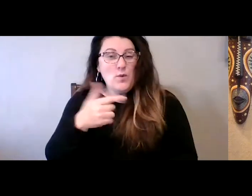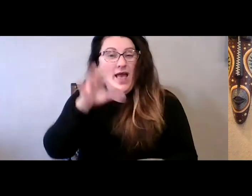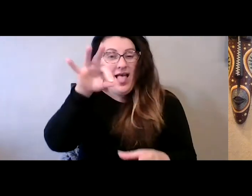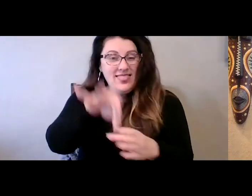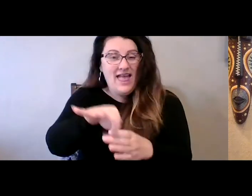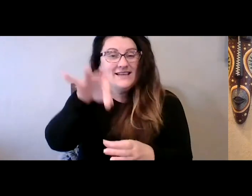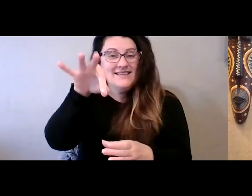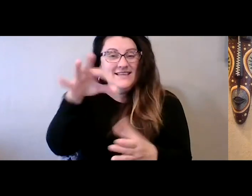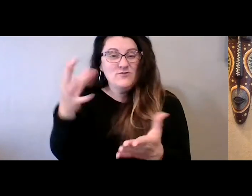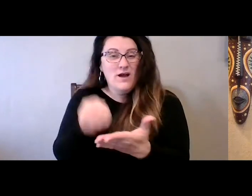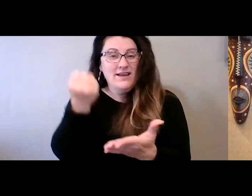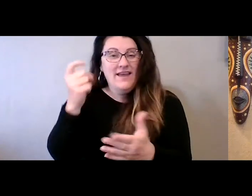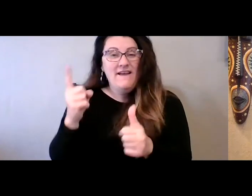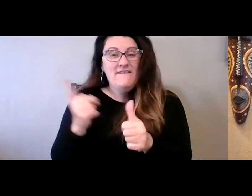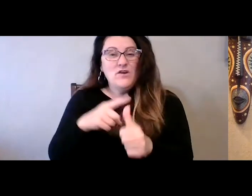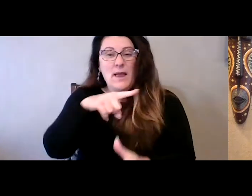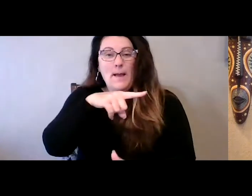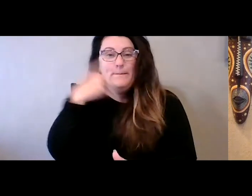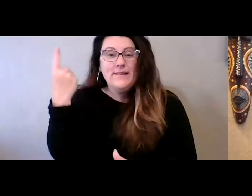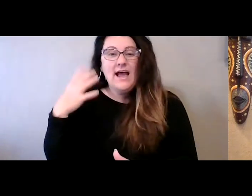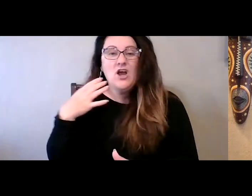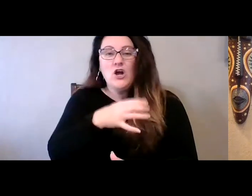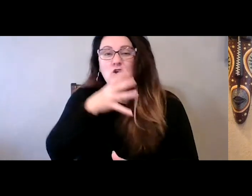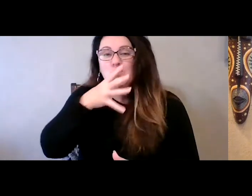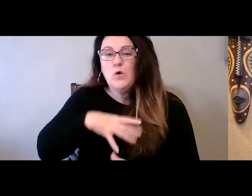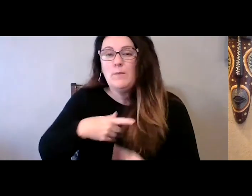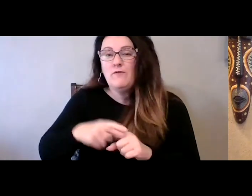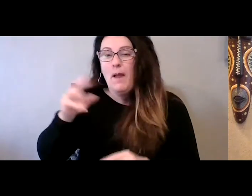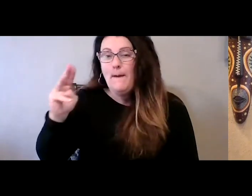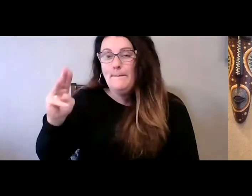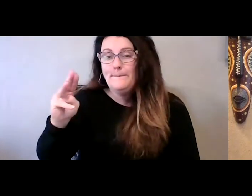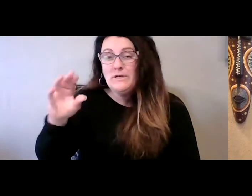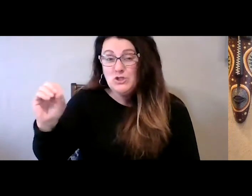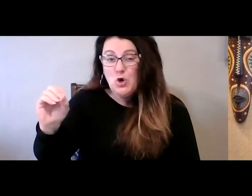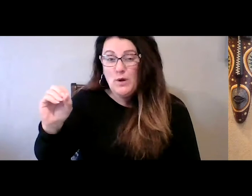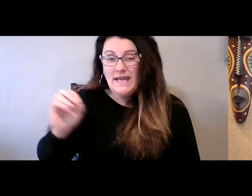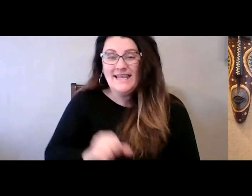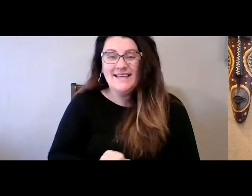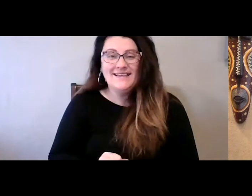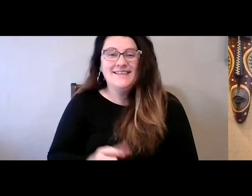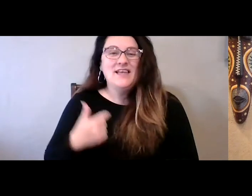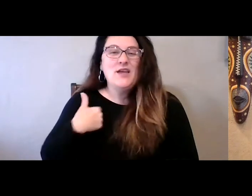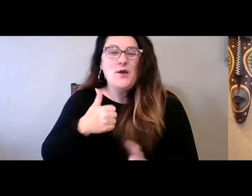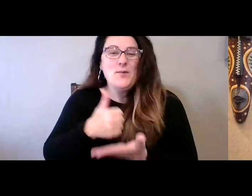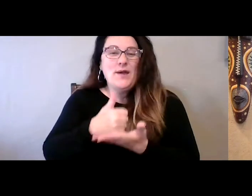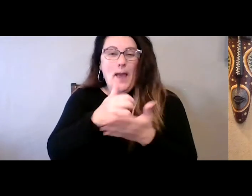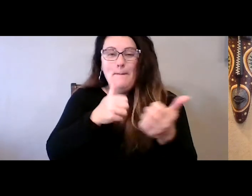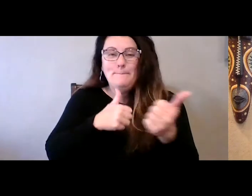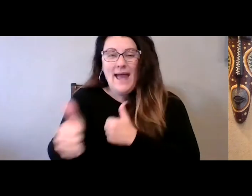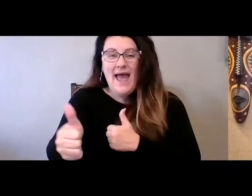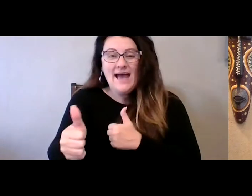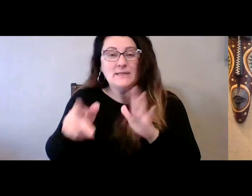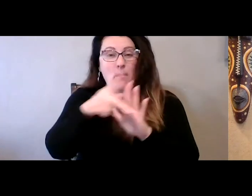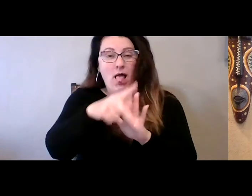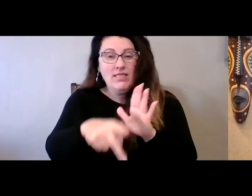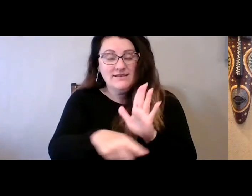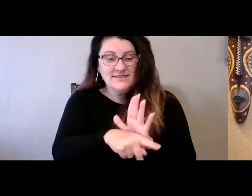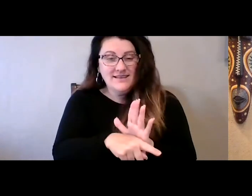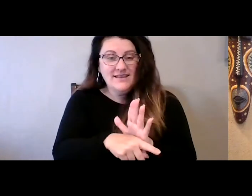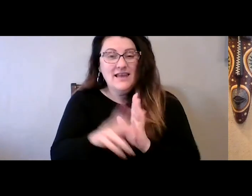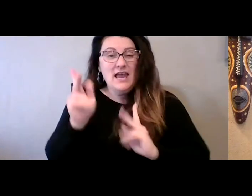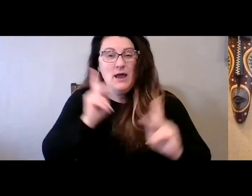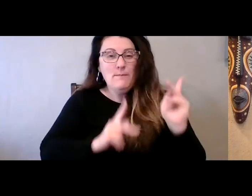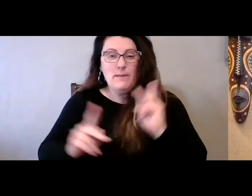elected, the first Black Congresswoman from Missouri. We helped to pass policies that will put